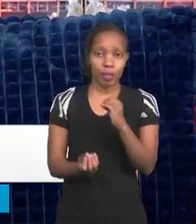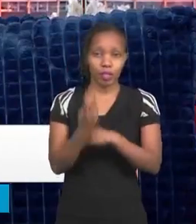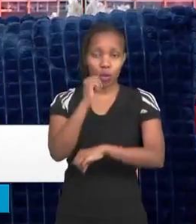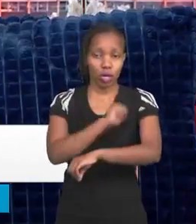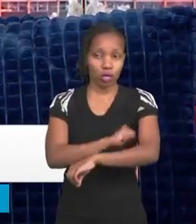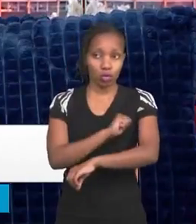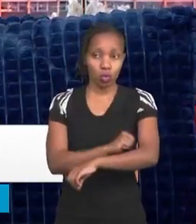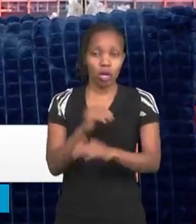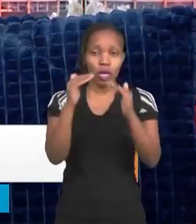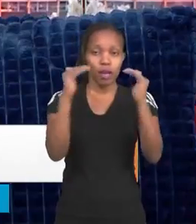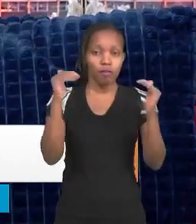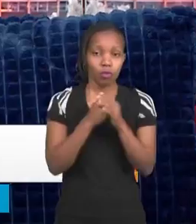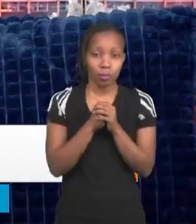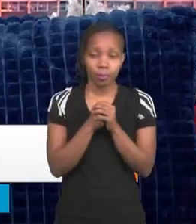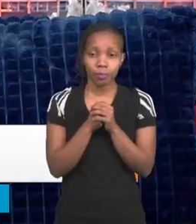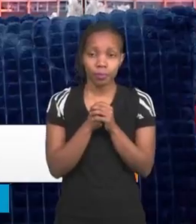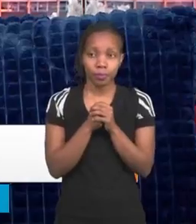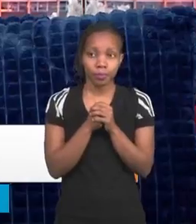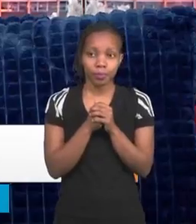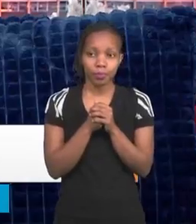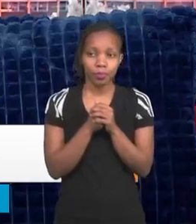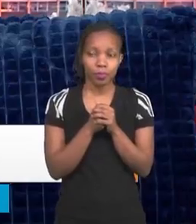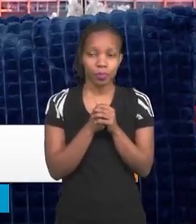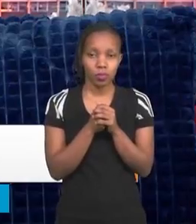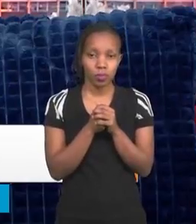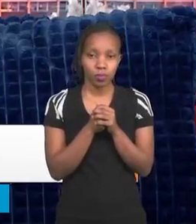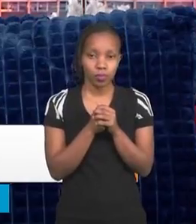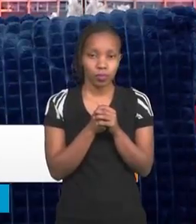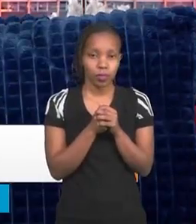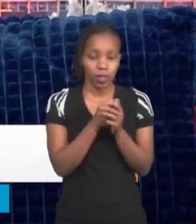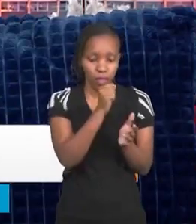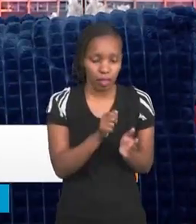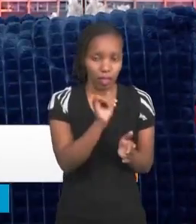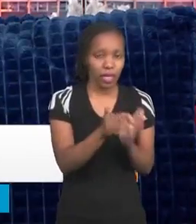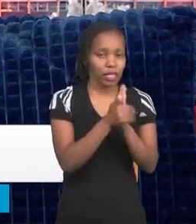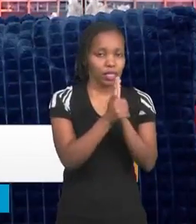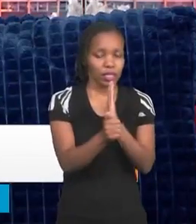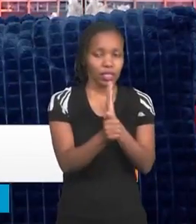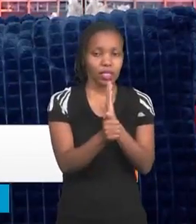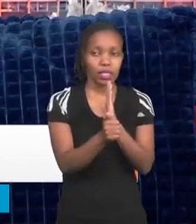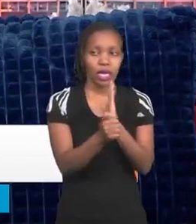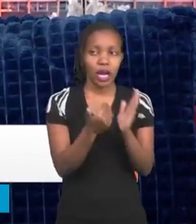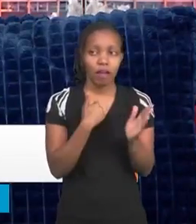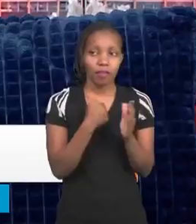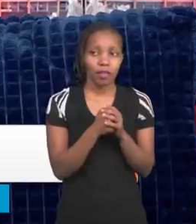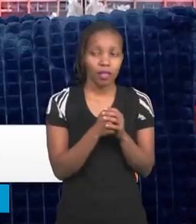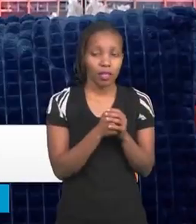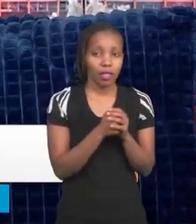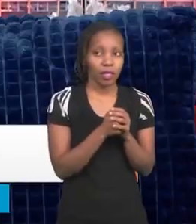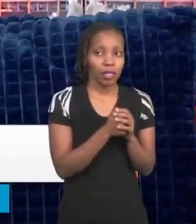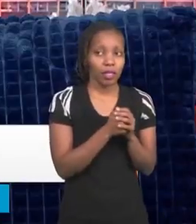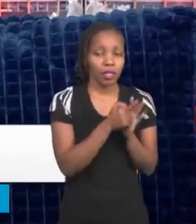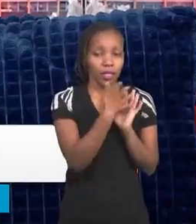level. Okay. Yeah. All right. So it's more, at that age, it's more of skills mm-hmm. because that is the other thing